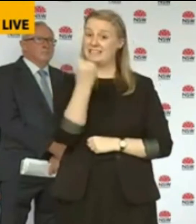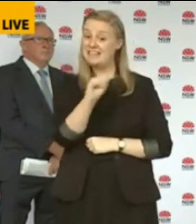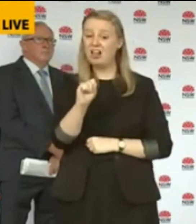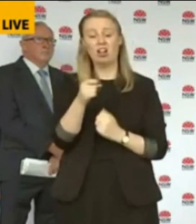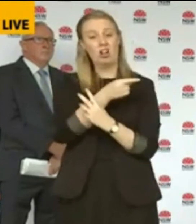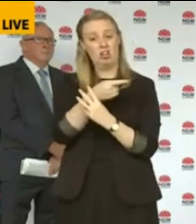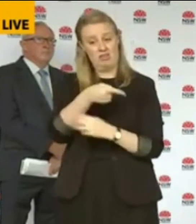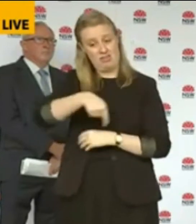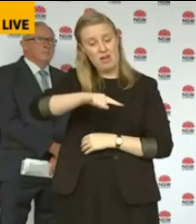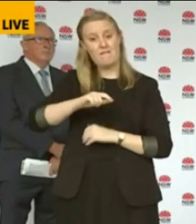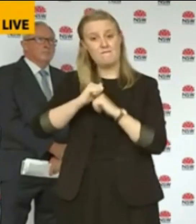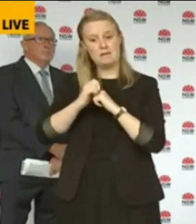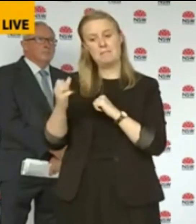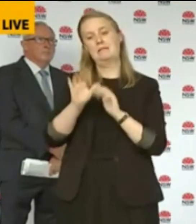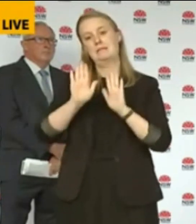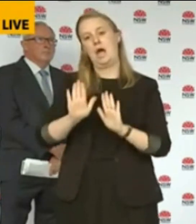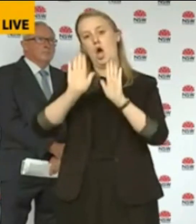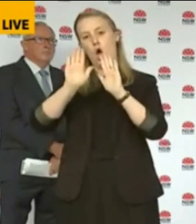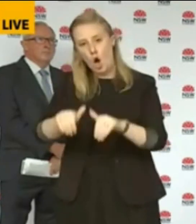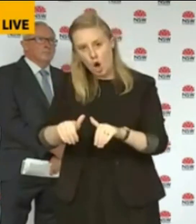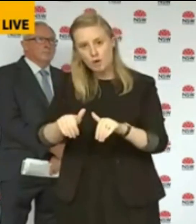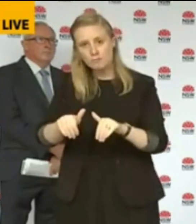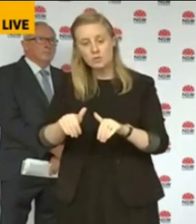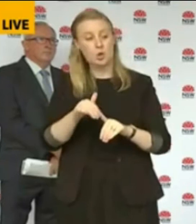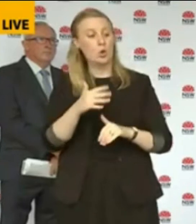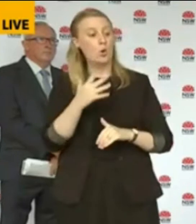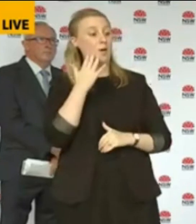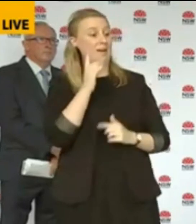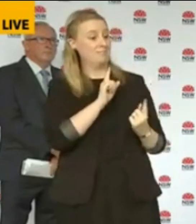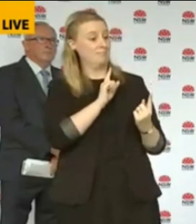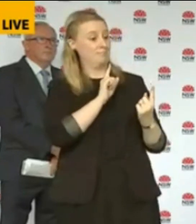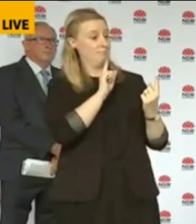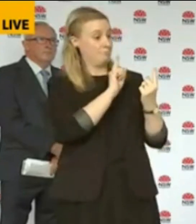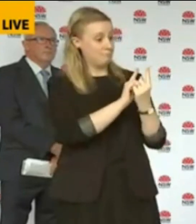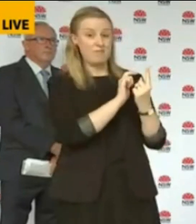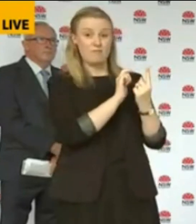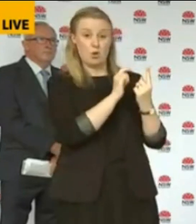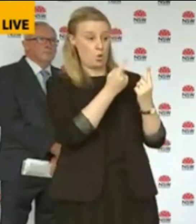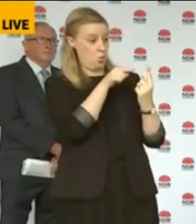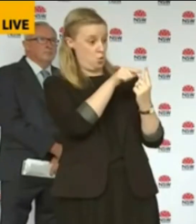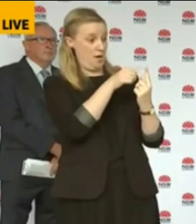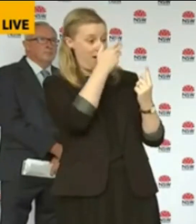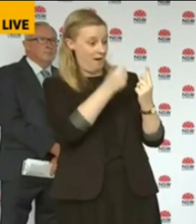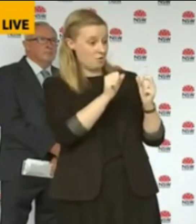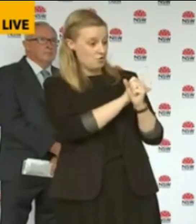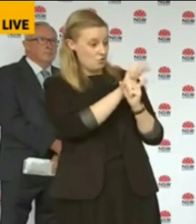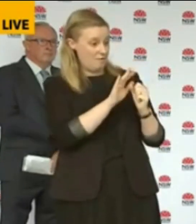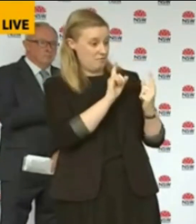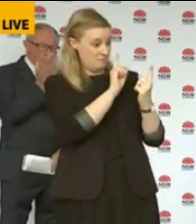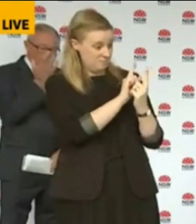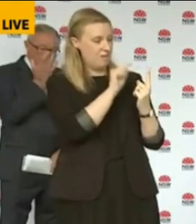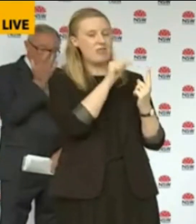contact with the gentleman, and then they will be retested again on exit and if they develop any symptoms.